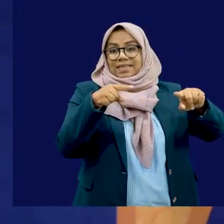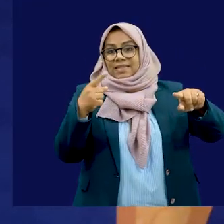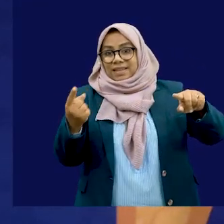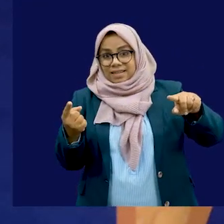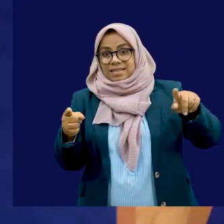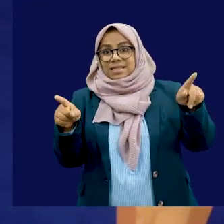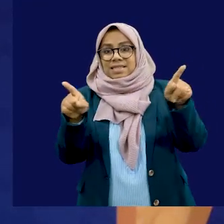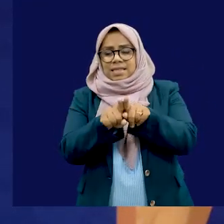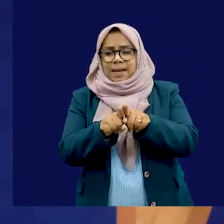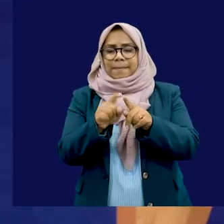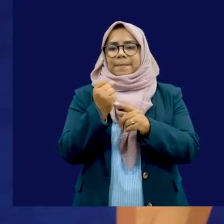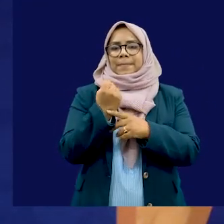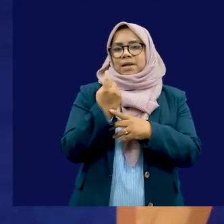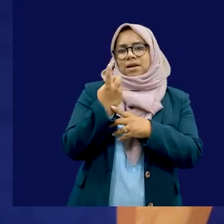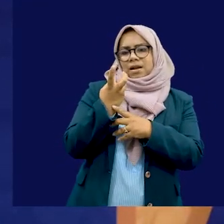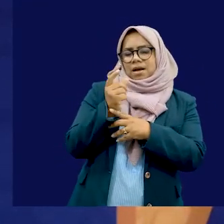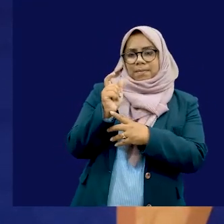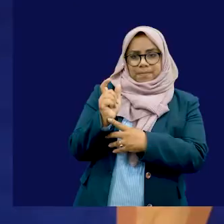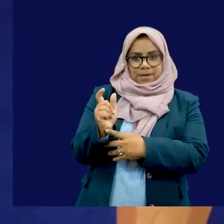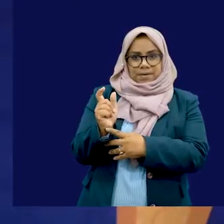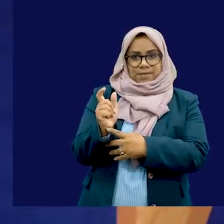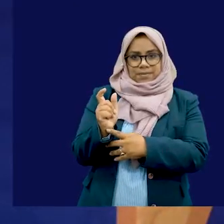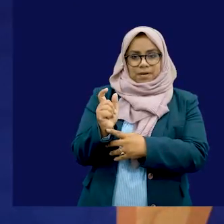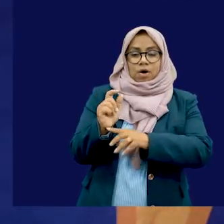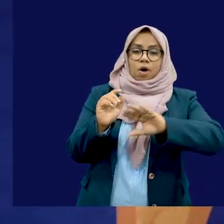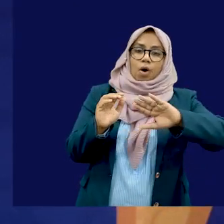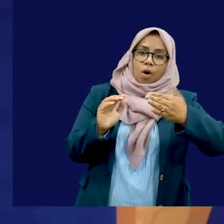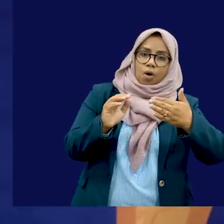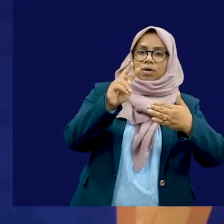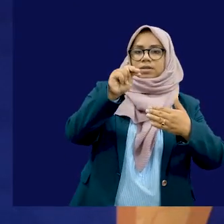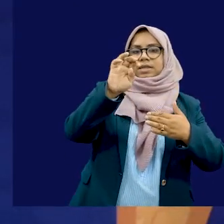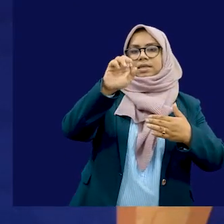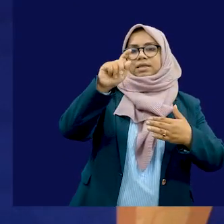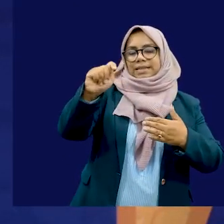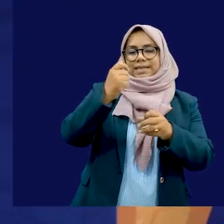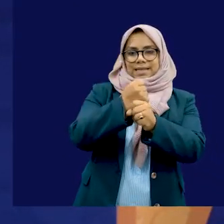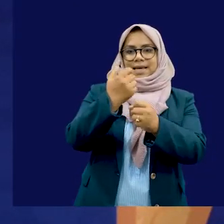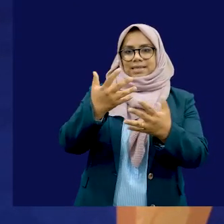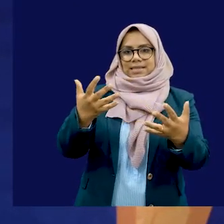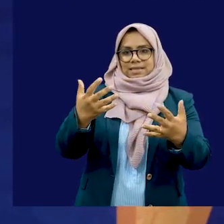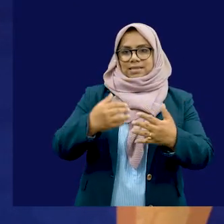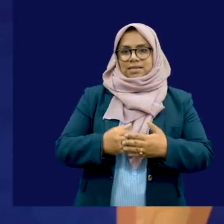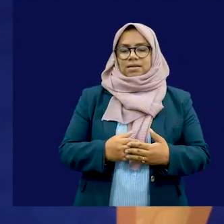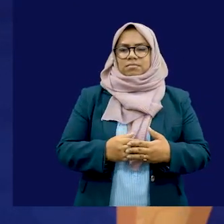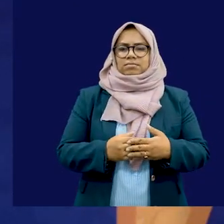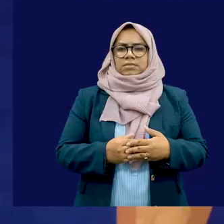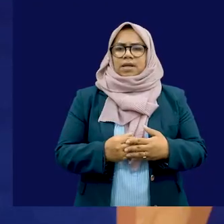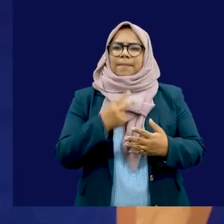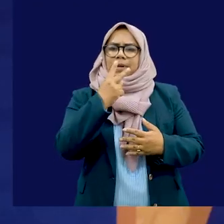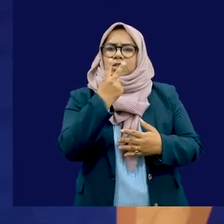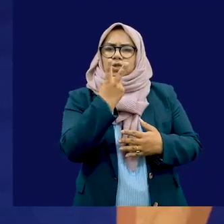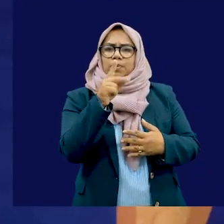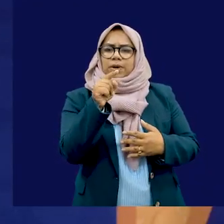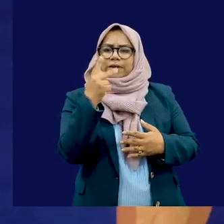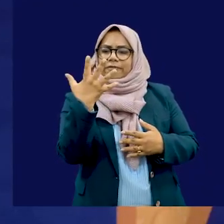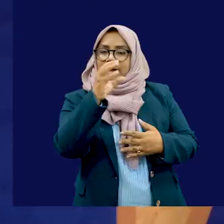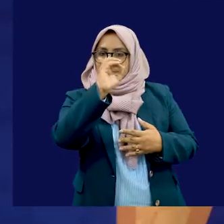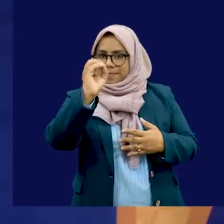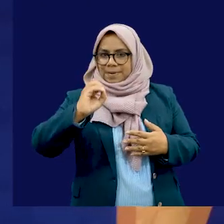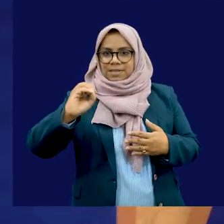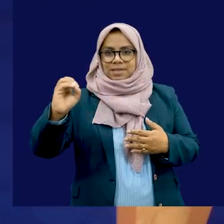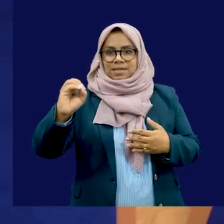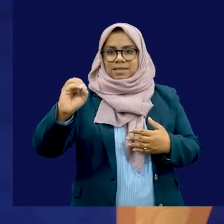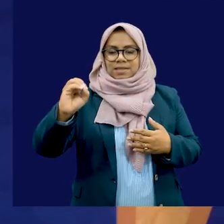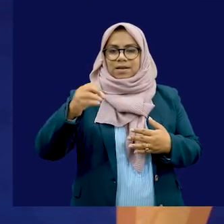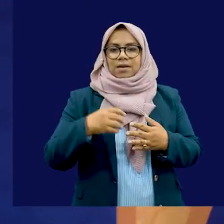due on this amount, or the net assets. You have to calculate